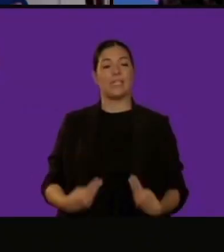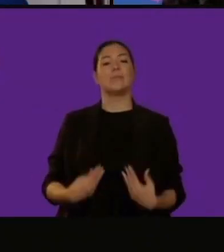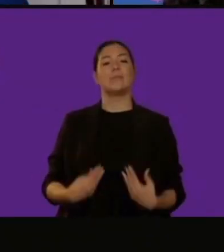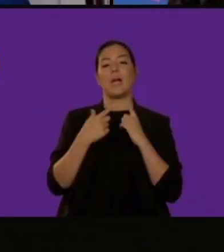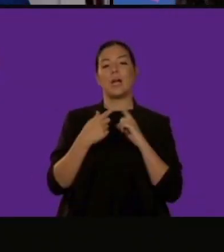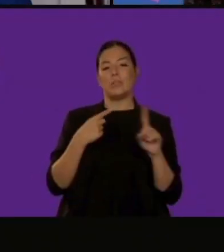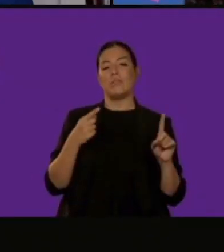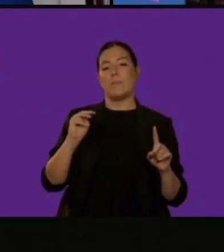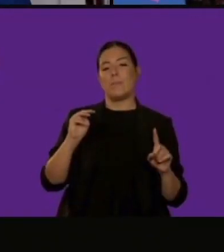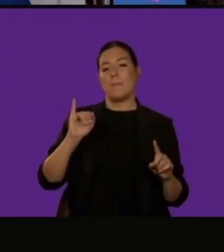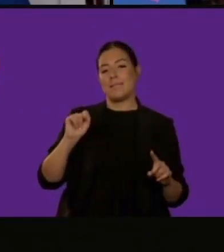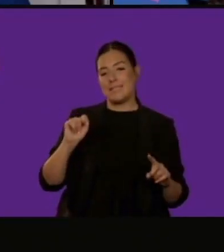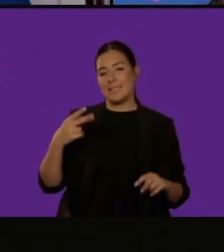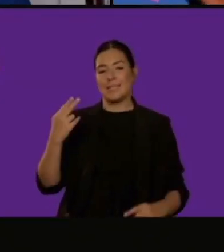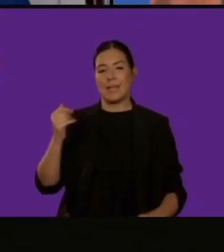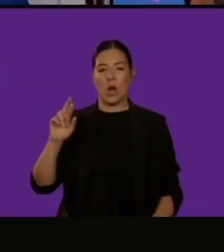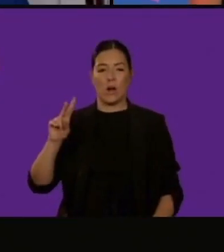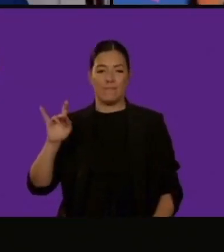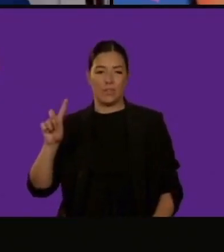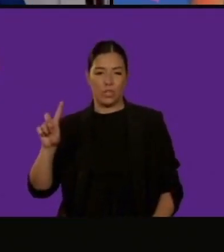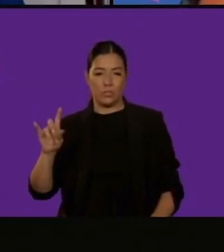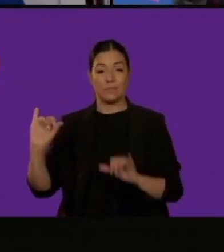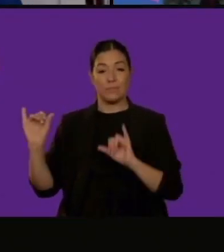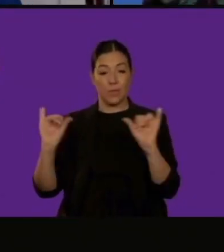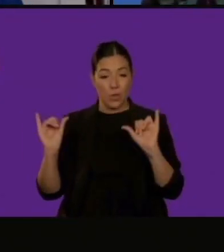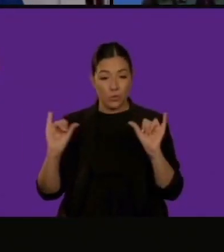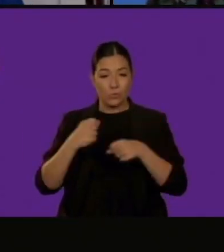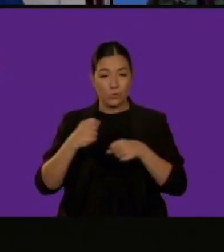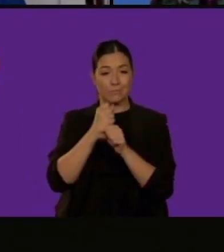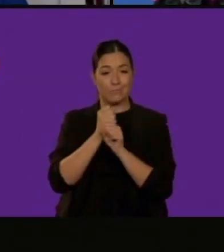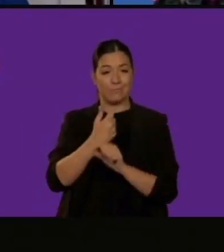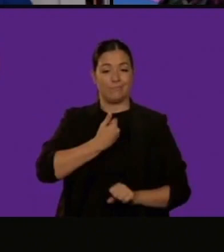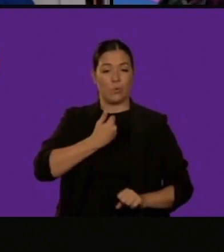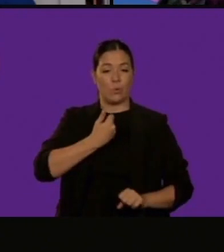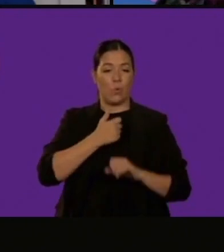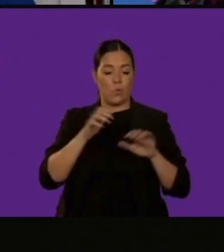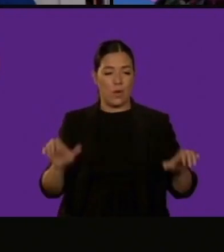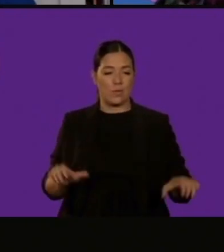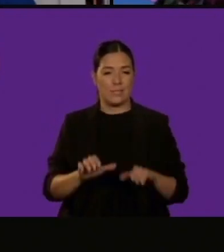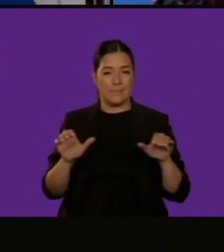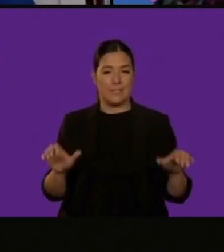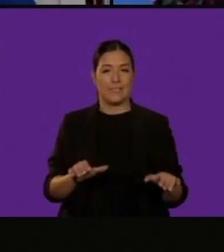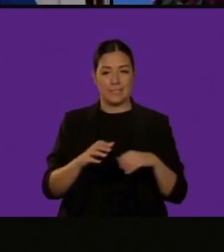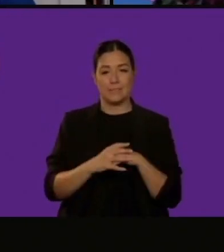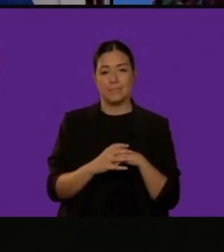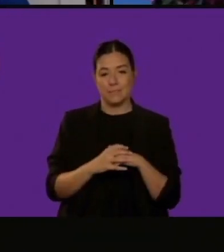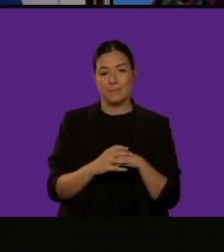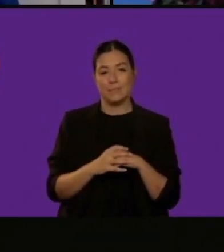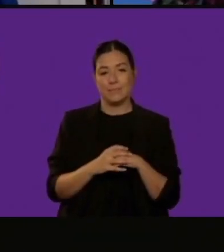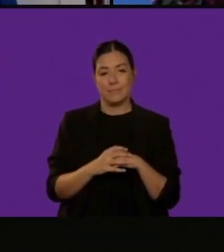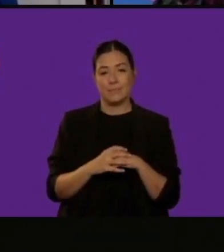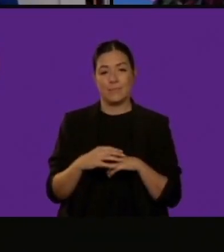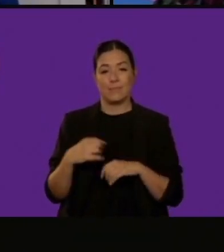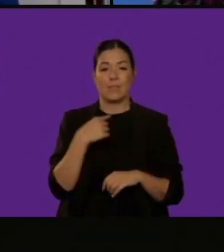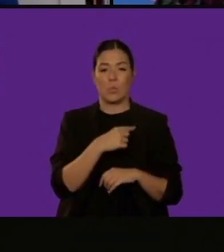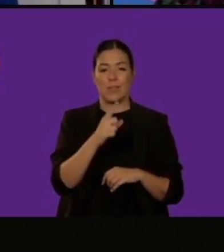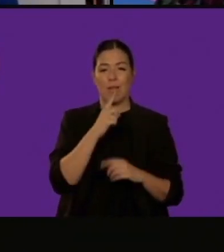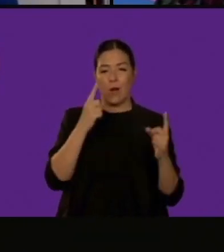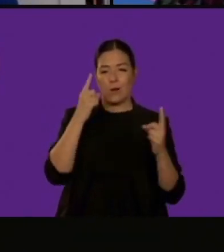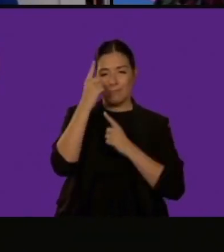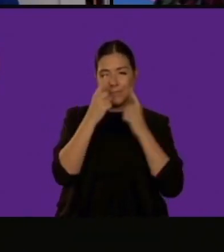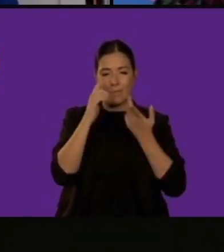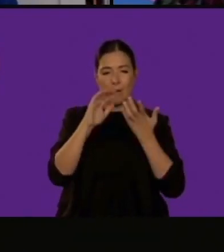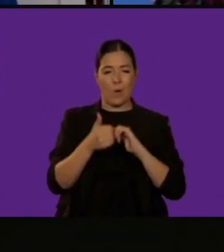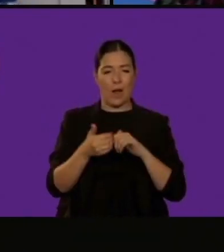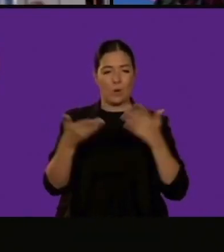encanta ver las posibilidades. Thank you, Eduardo. These are the possibilities where we have children from different